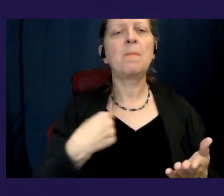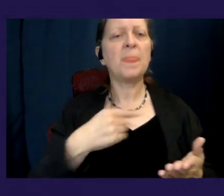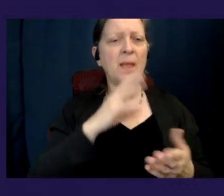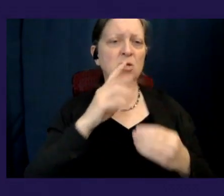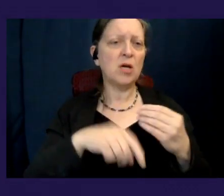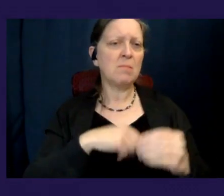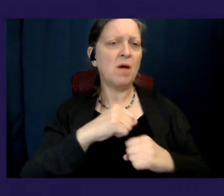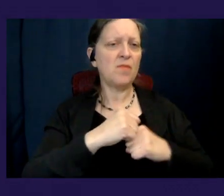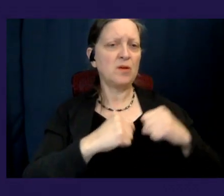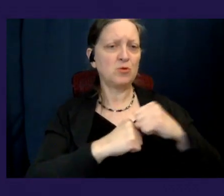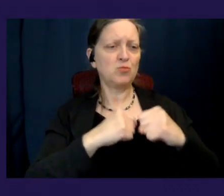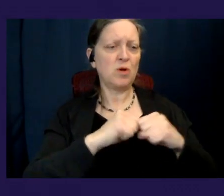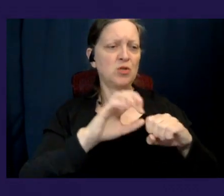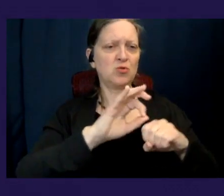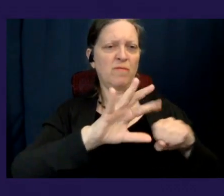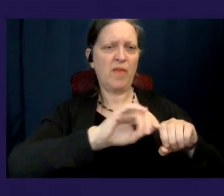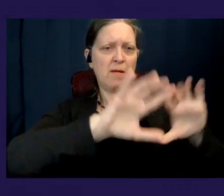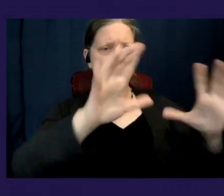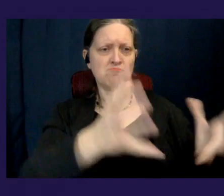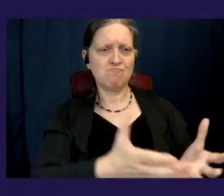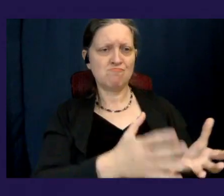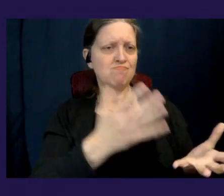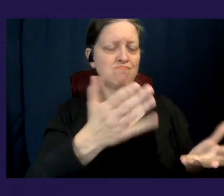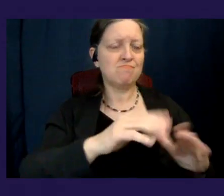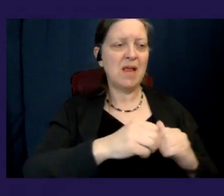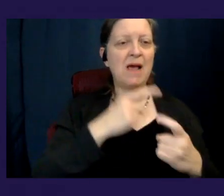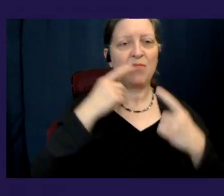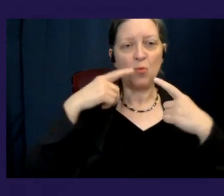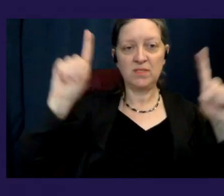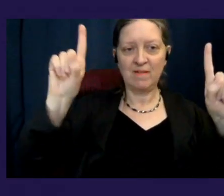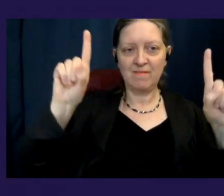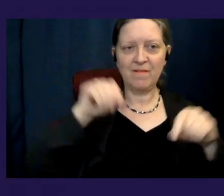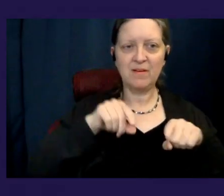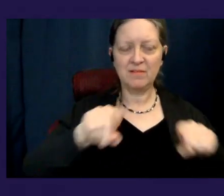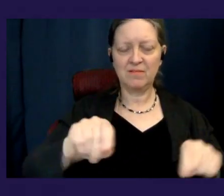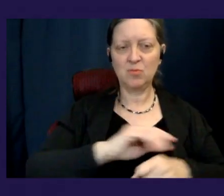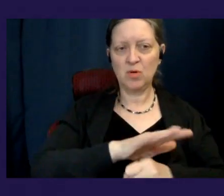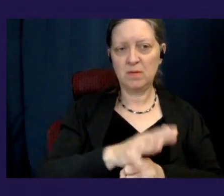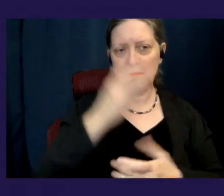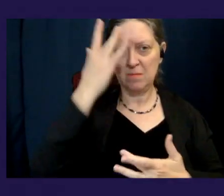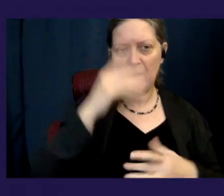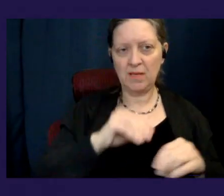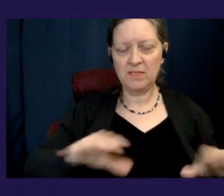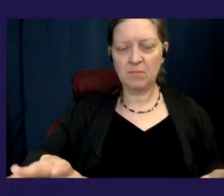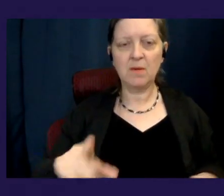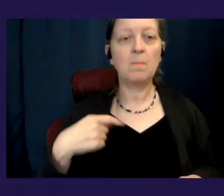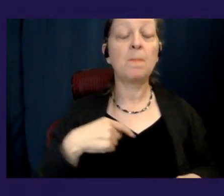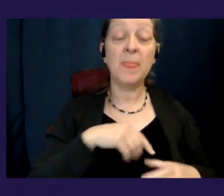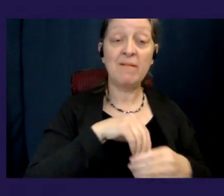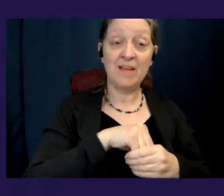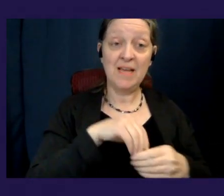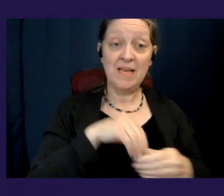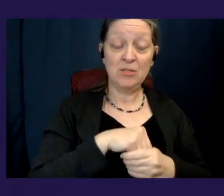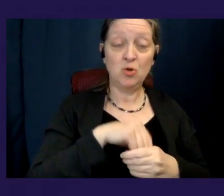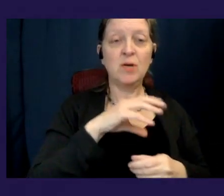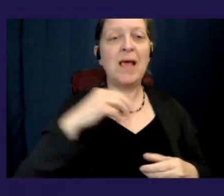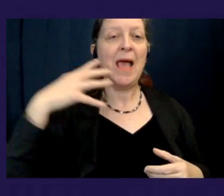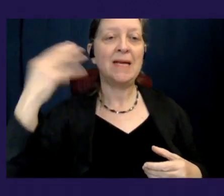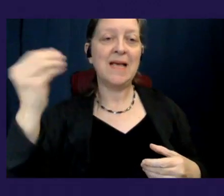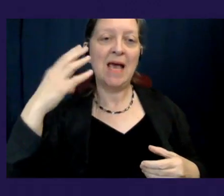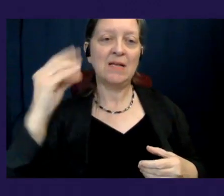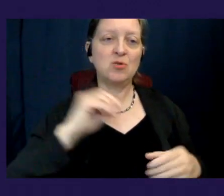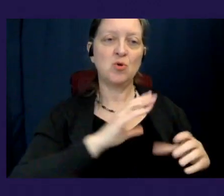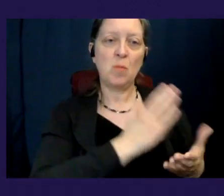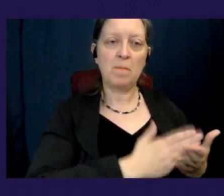pandemic. So we had both an internal and an external component to this team. On the external side, we had 3 working groups